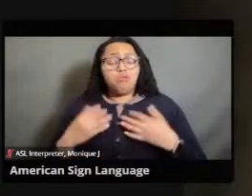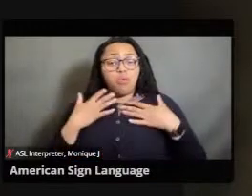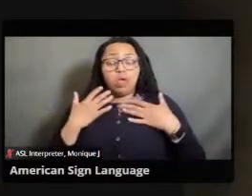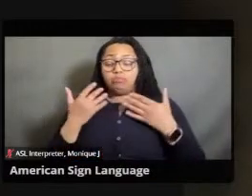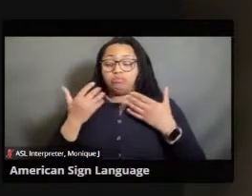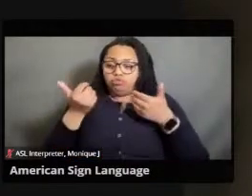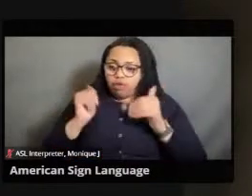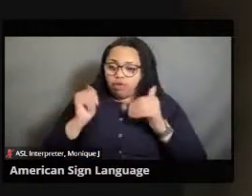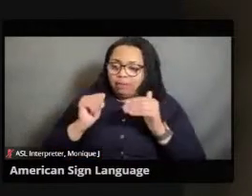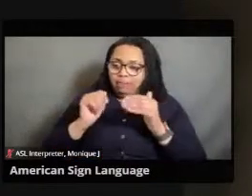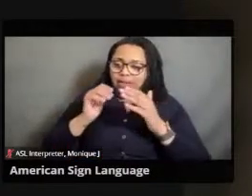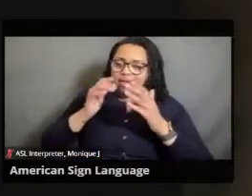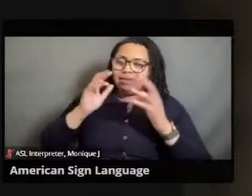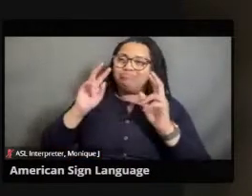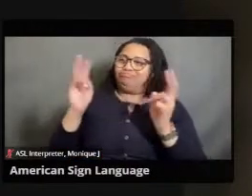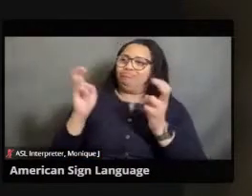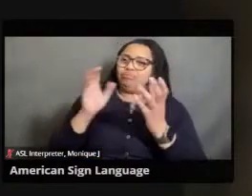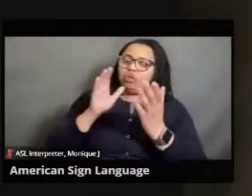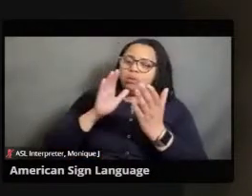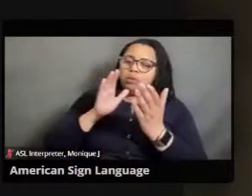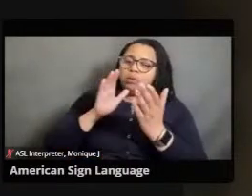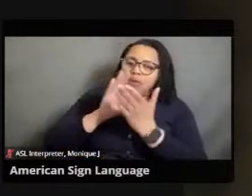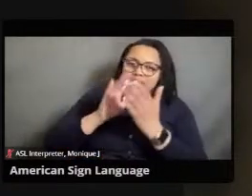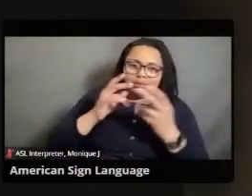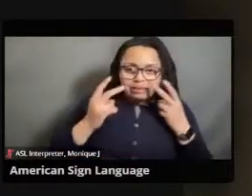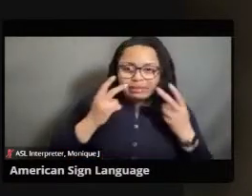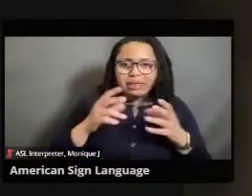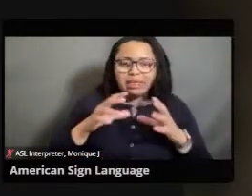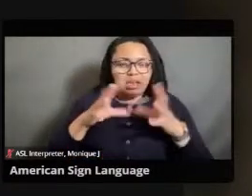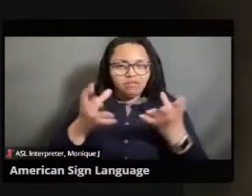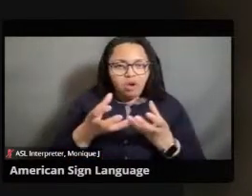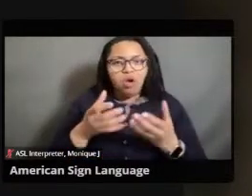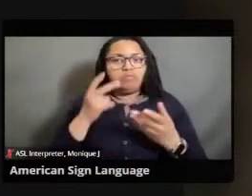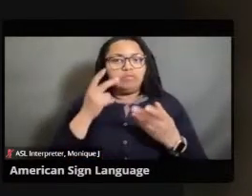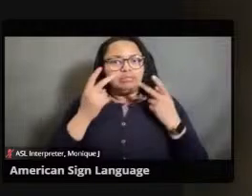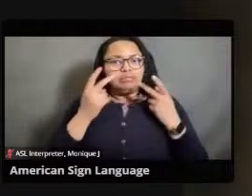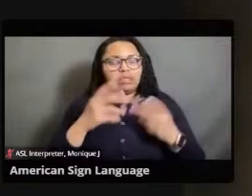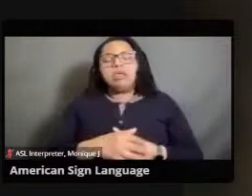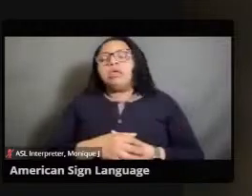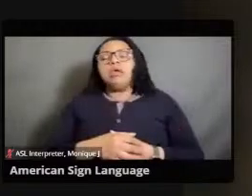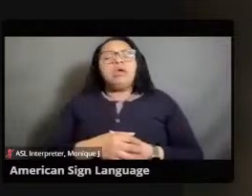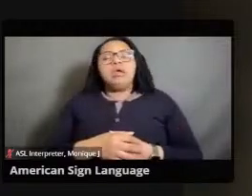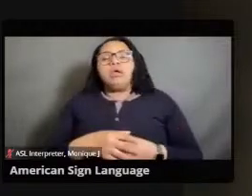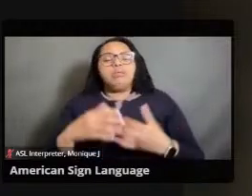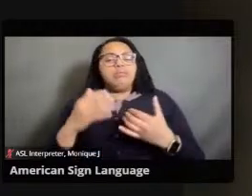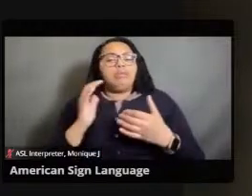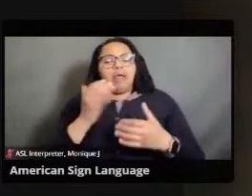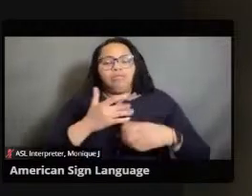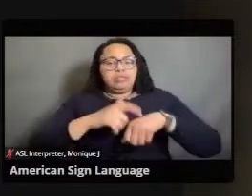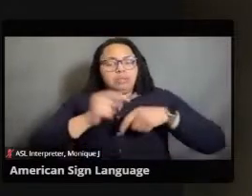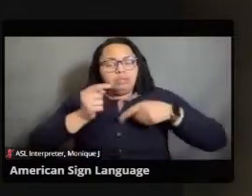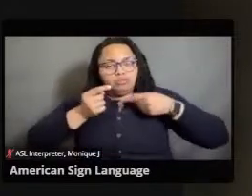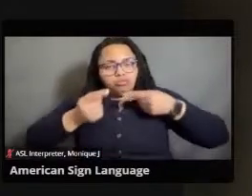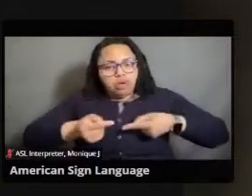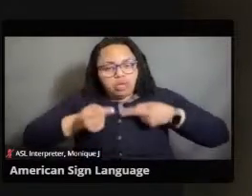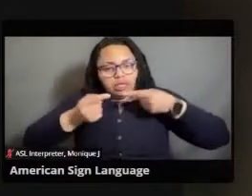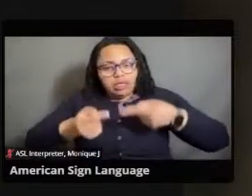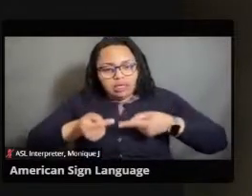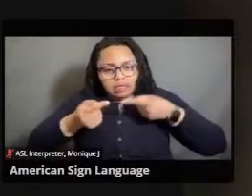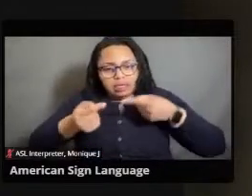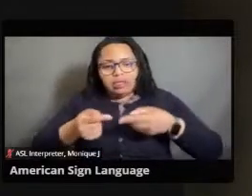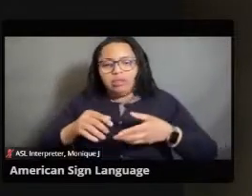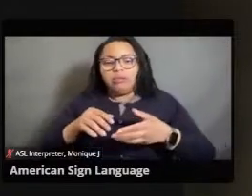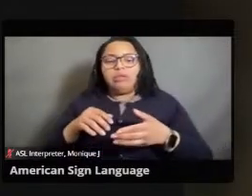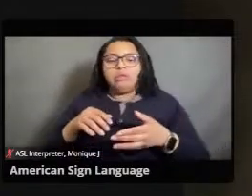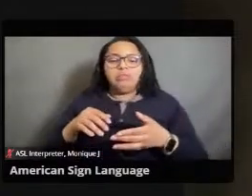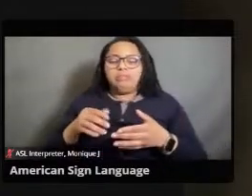present, I feel like, lately with the state of the world and in this season of struggle and lament that we are exiting as we